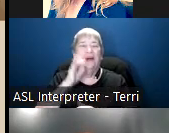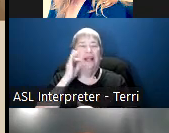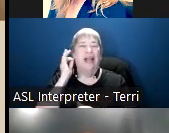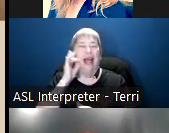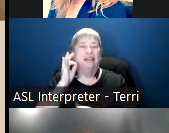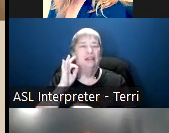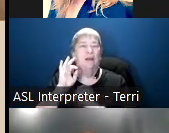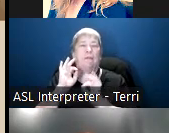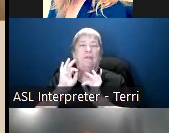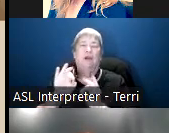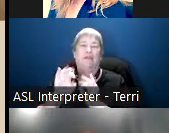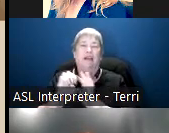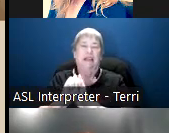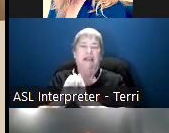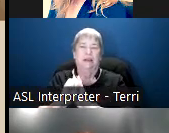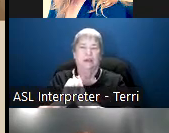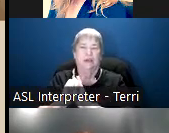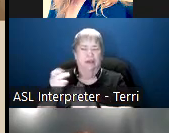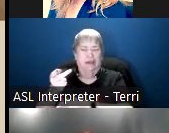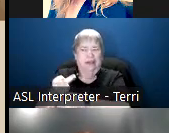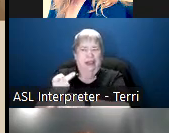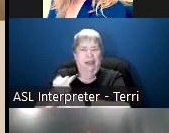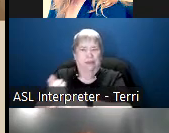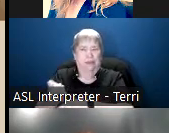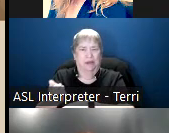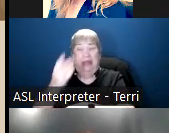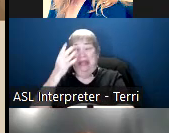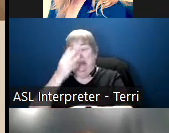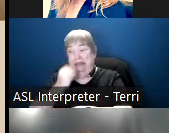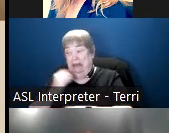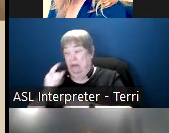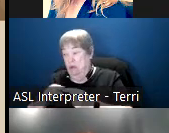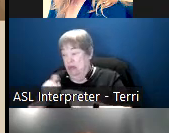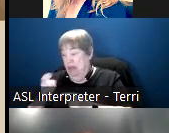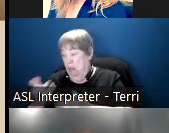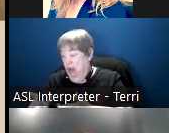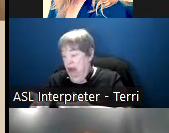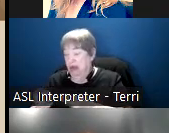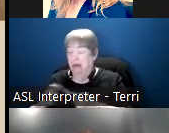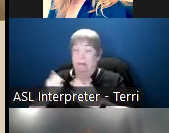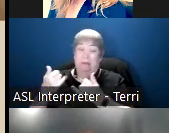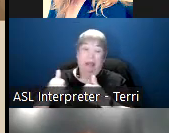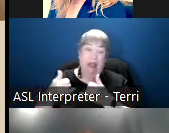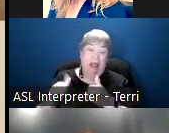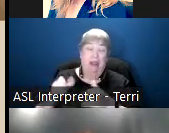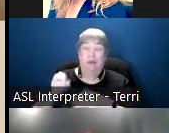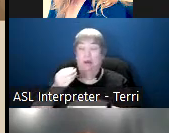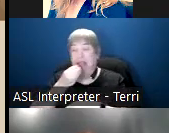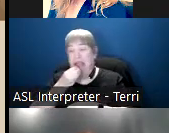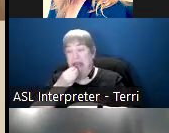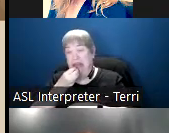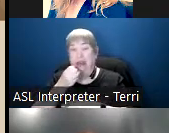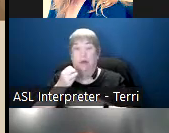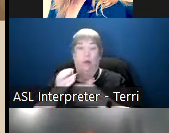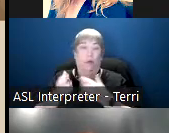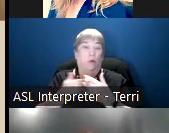of practicing self-care. I mean, sleeping whenever they want to, and playing or eating or whatever